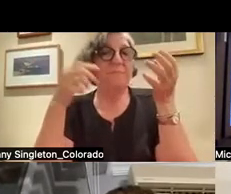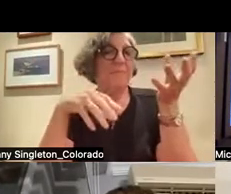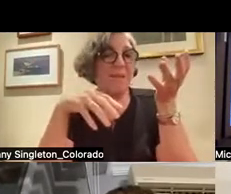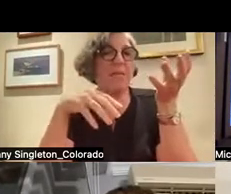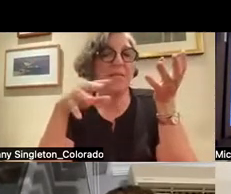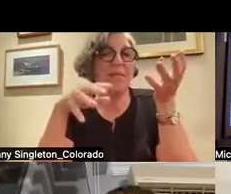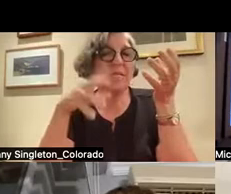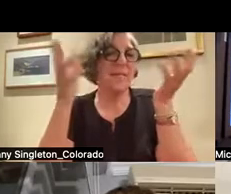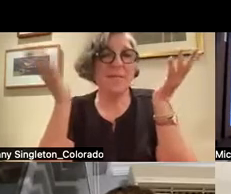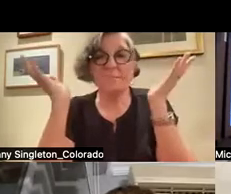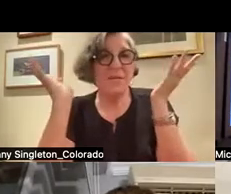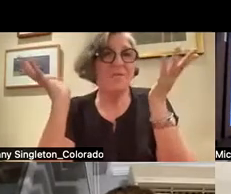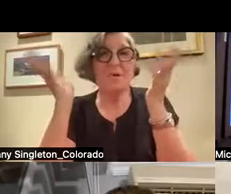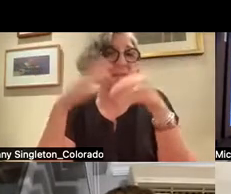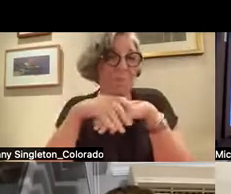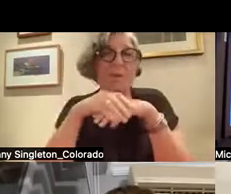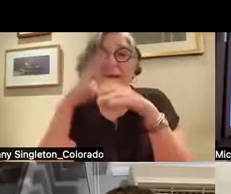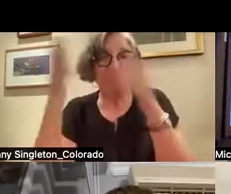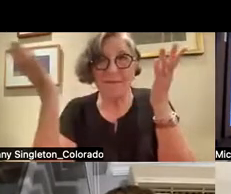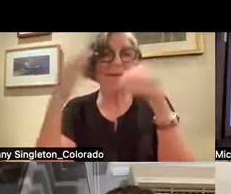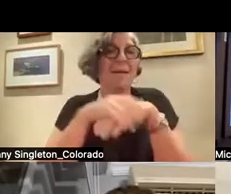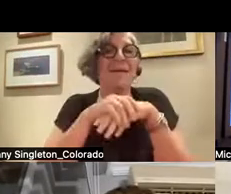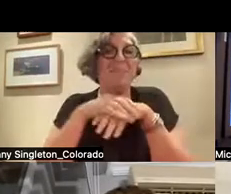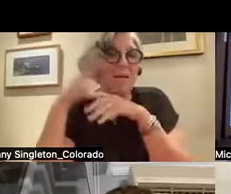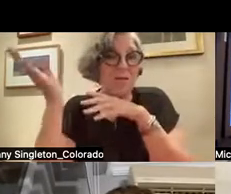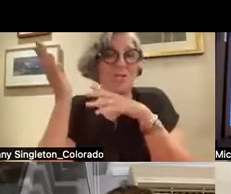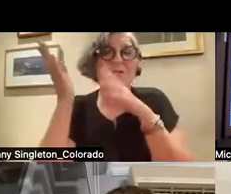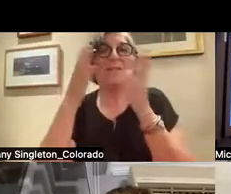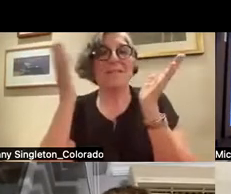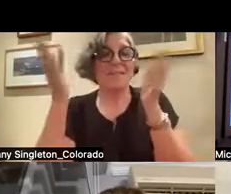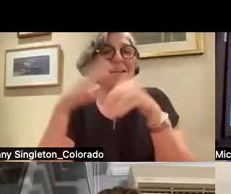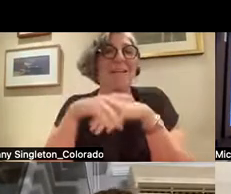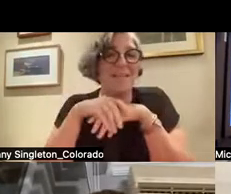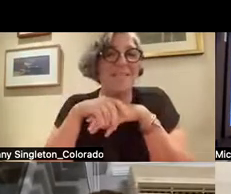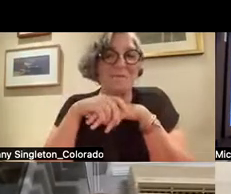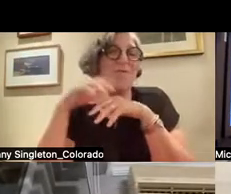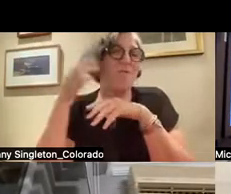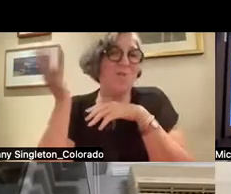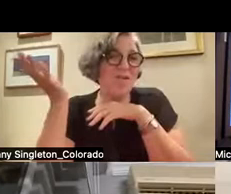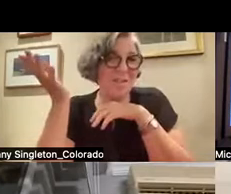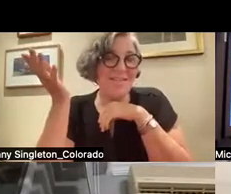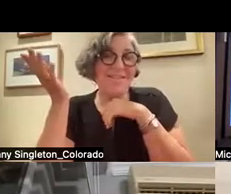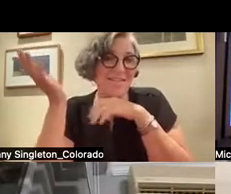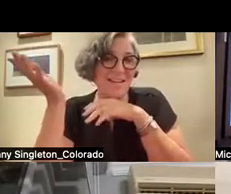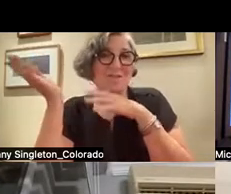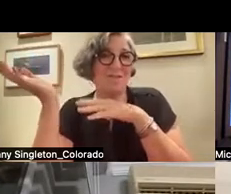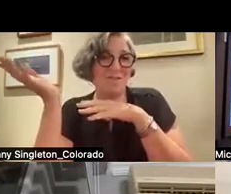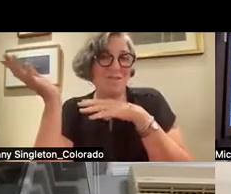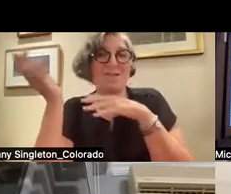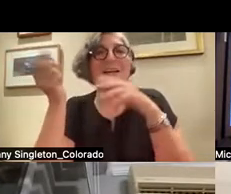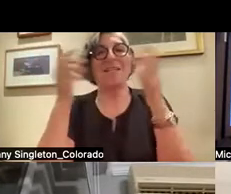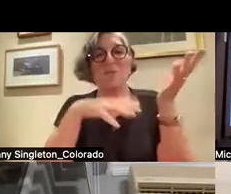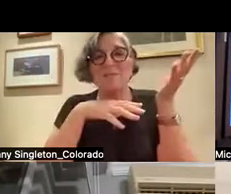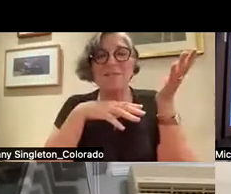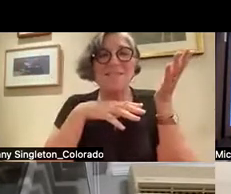languages simultaneously. And, you know, for example, my PhD student is deaf Norwegian sign language